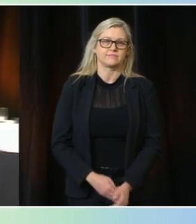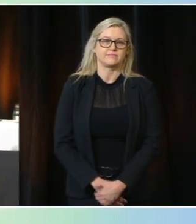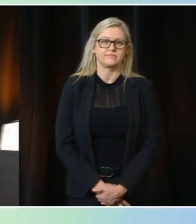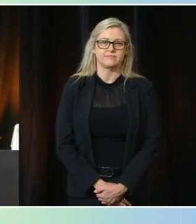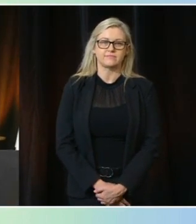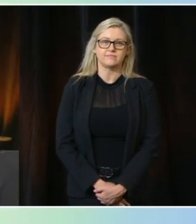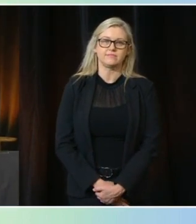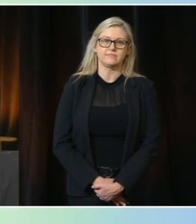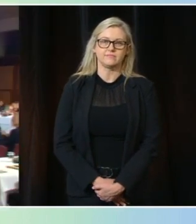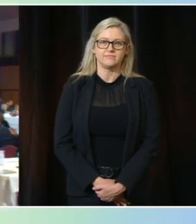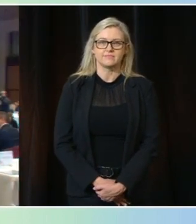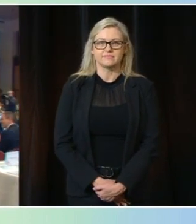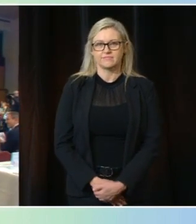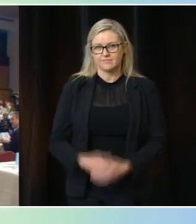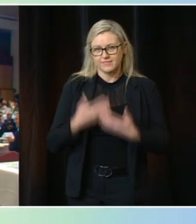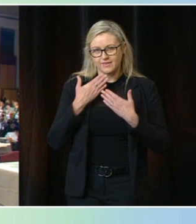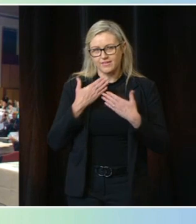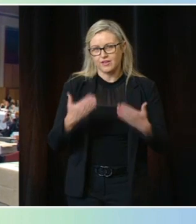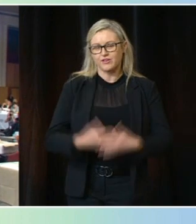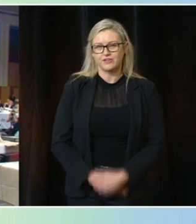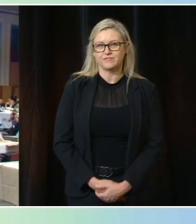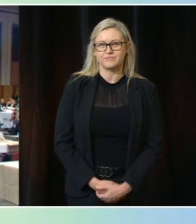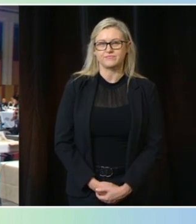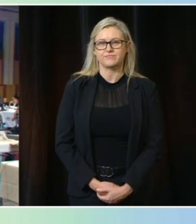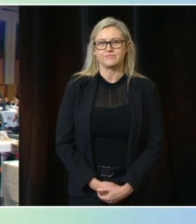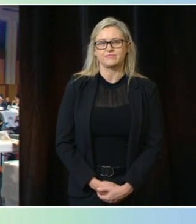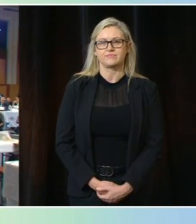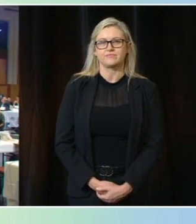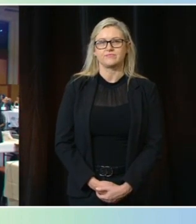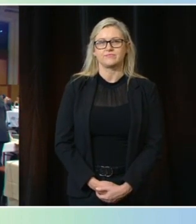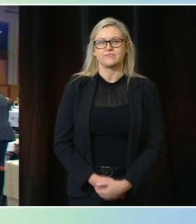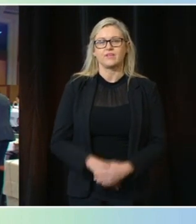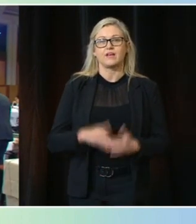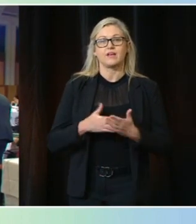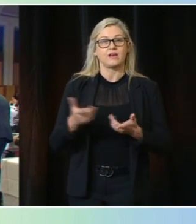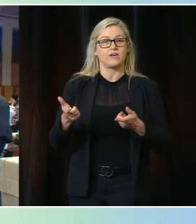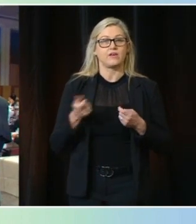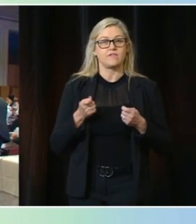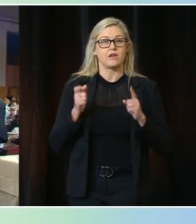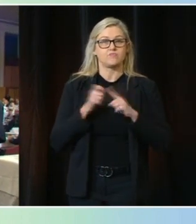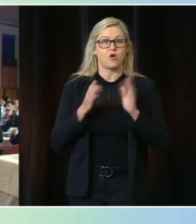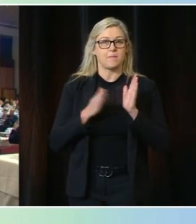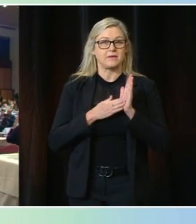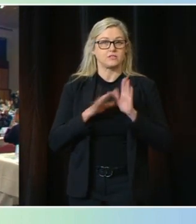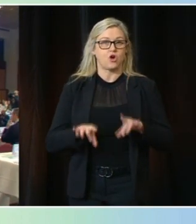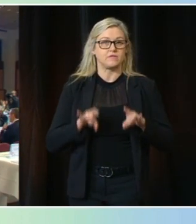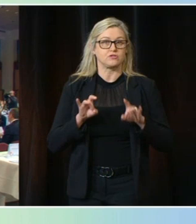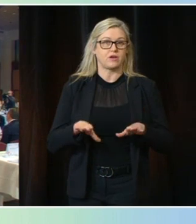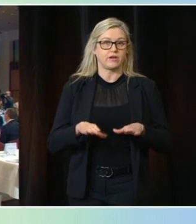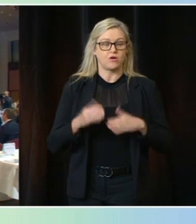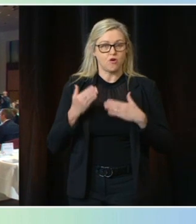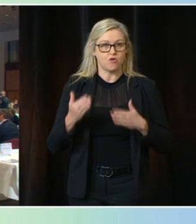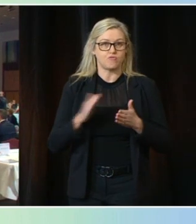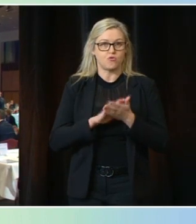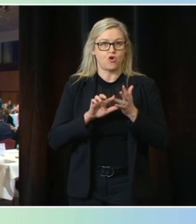Paul thank you so much and now a call to the lectern uh the Prime Minister of Australia The Honorable Anthony